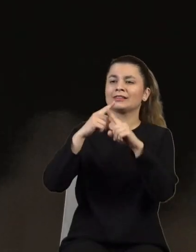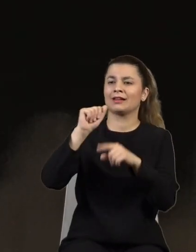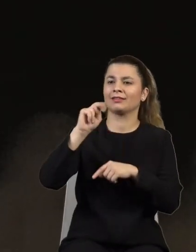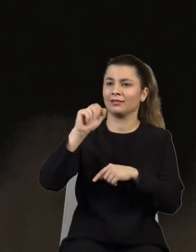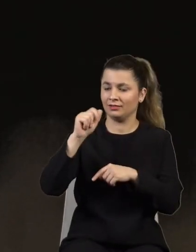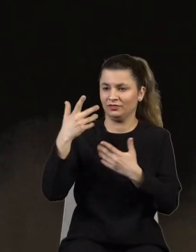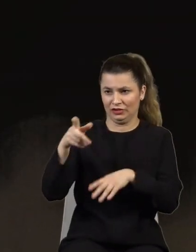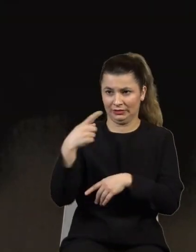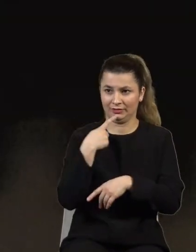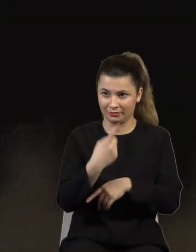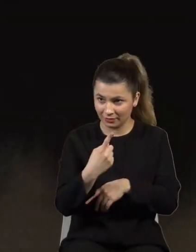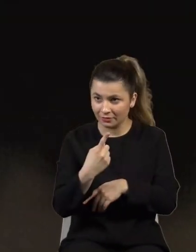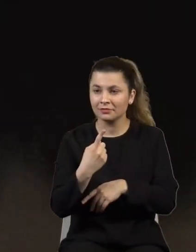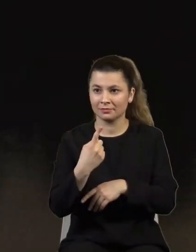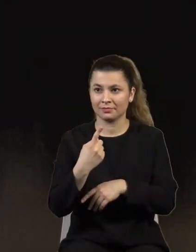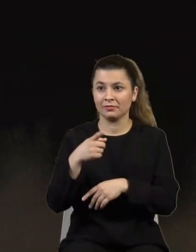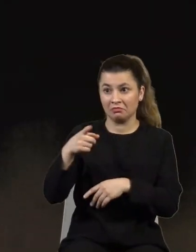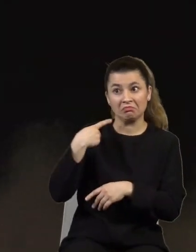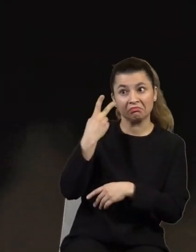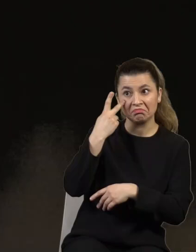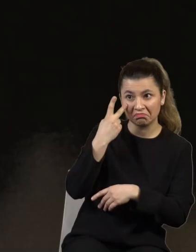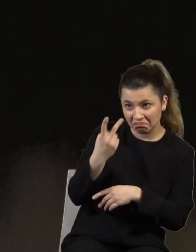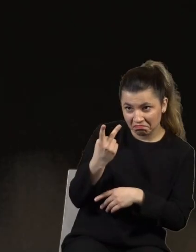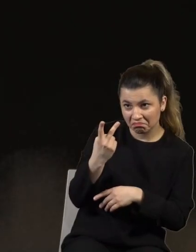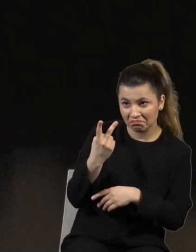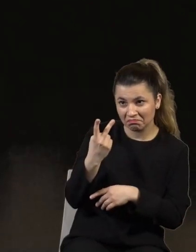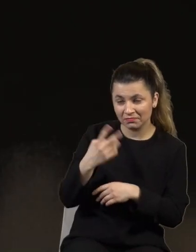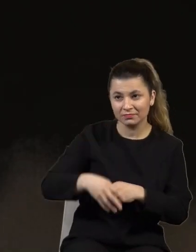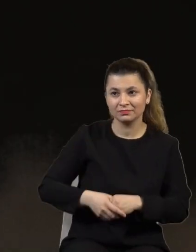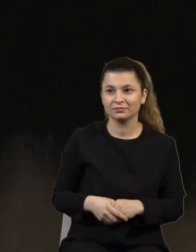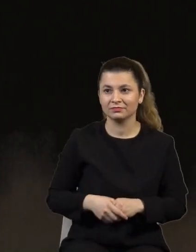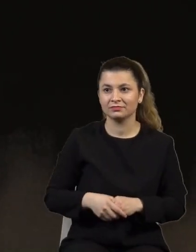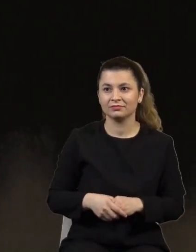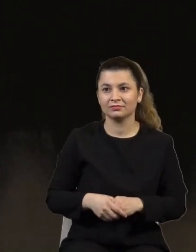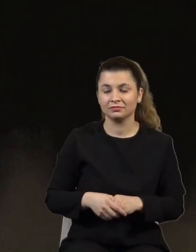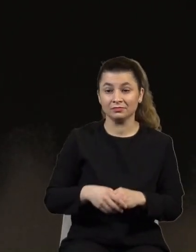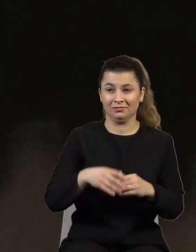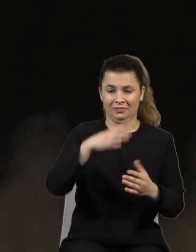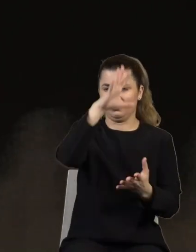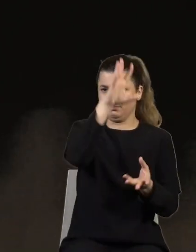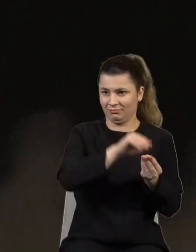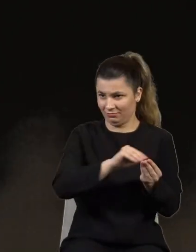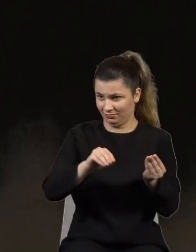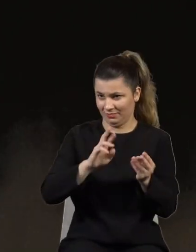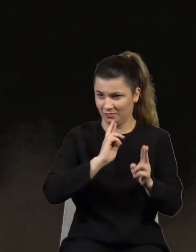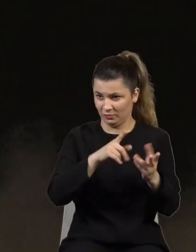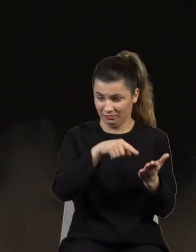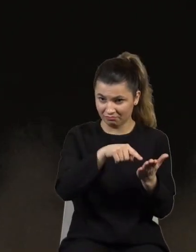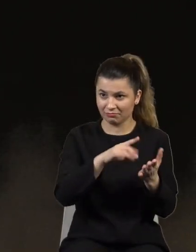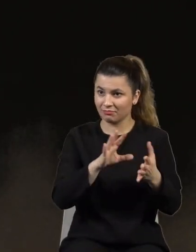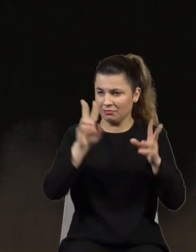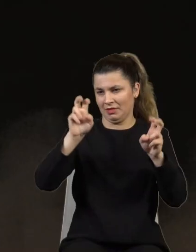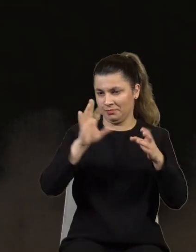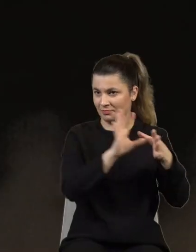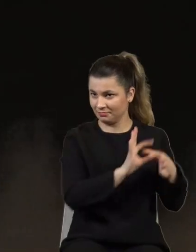gives the cohesion report gives a very, very important, focuses